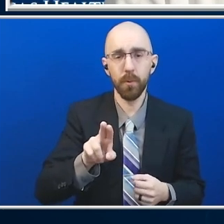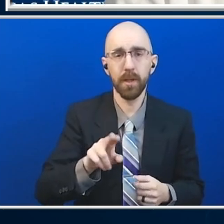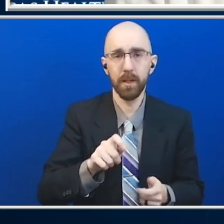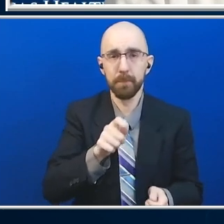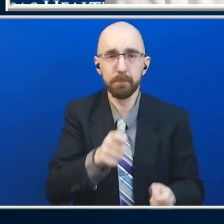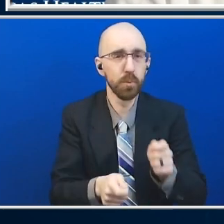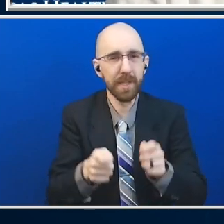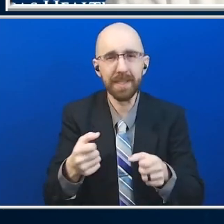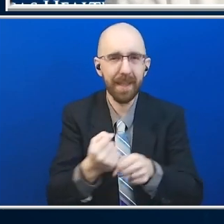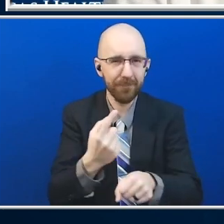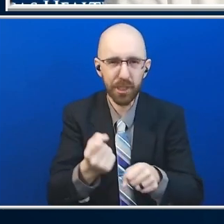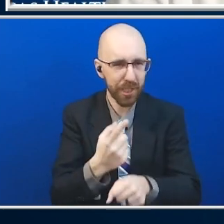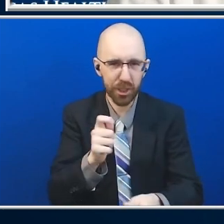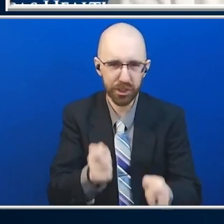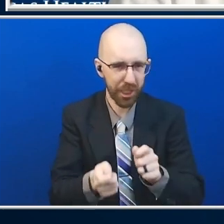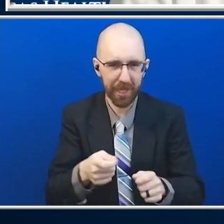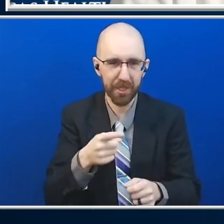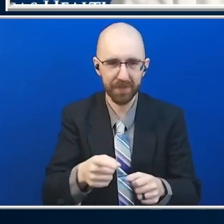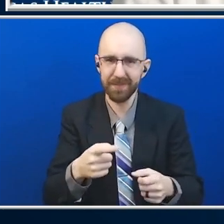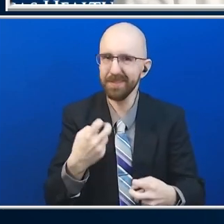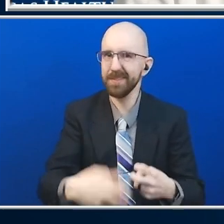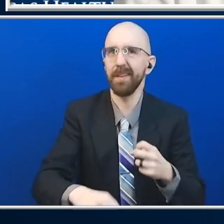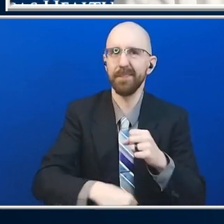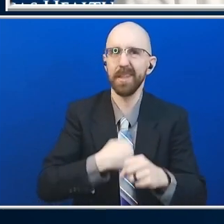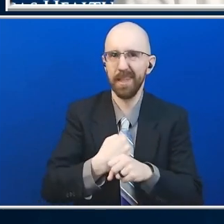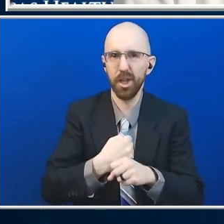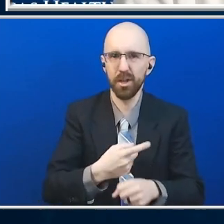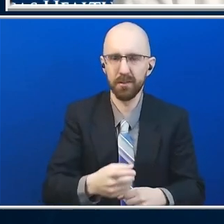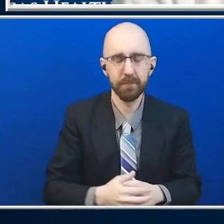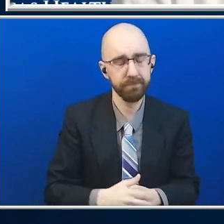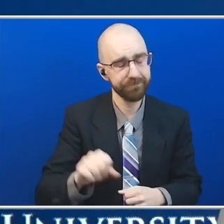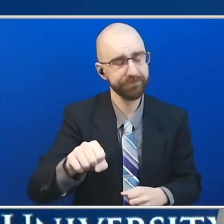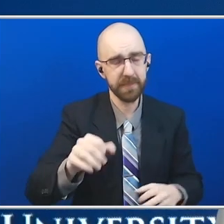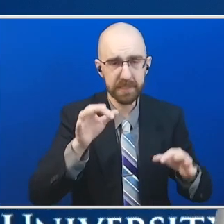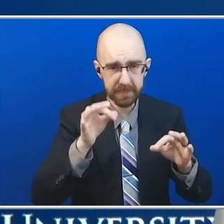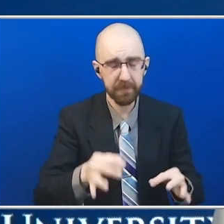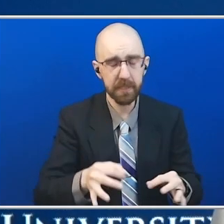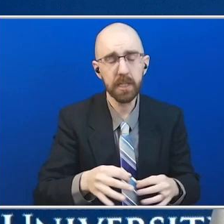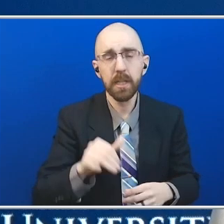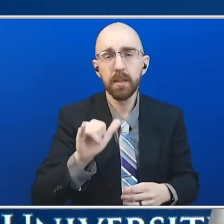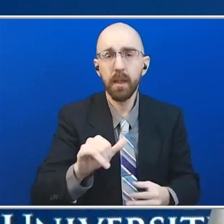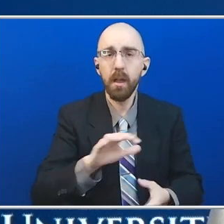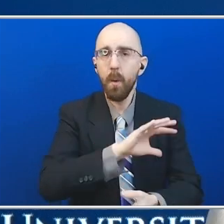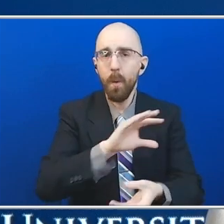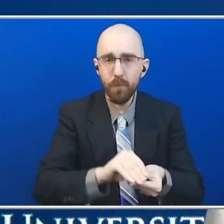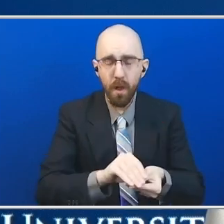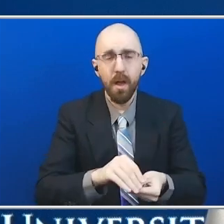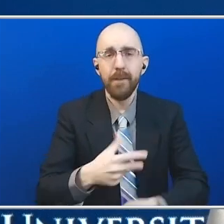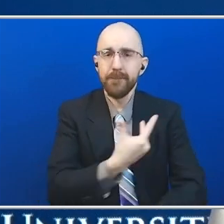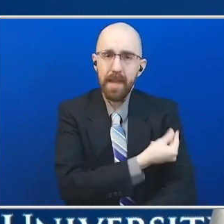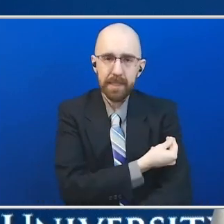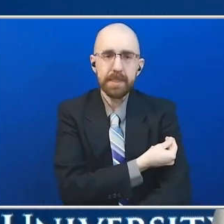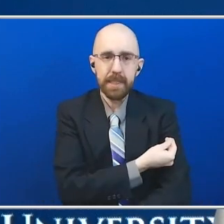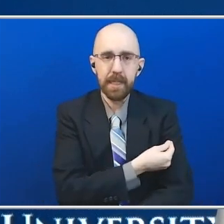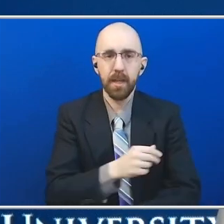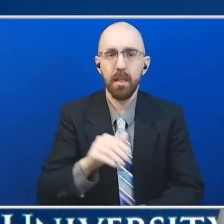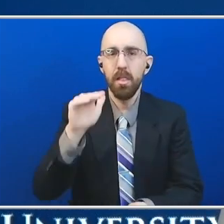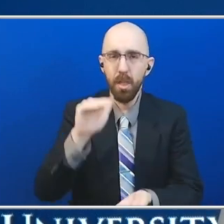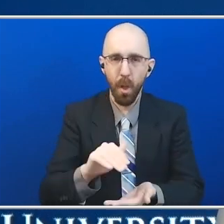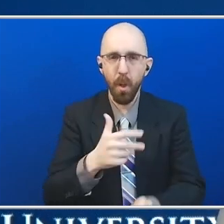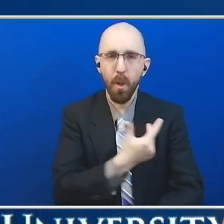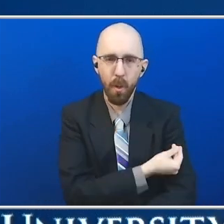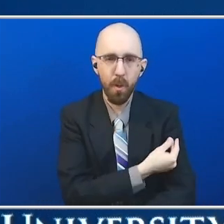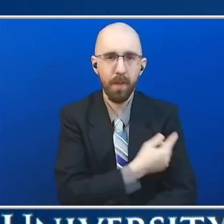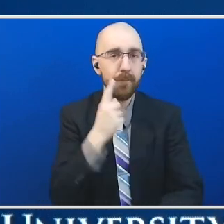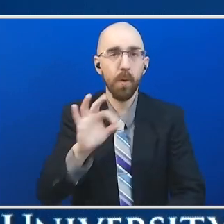this has been a difficult year for us. Yeah, for sure, and that is coupled with overall vaccine low uptake, but especially for influenza